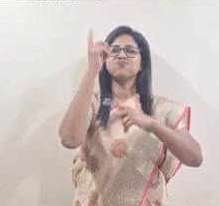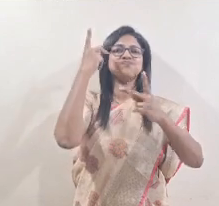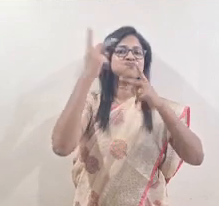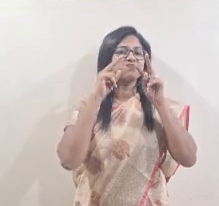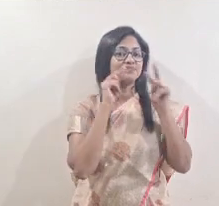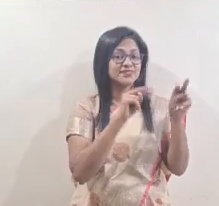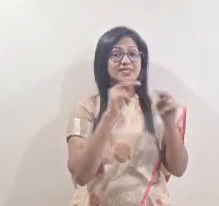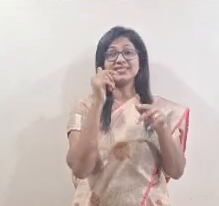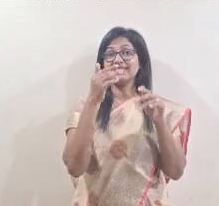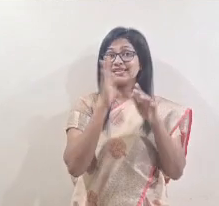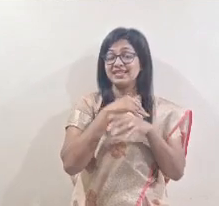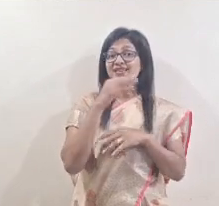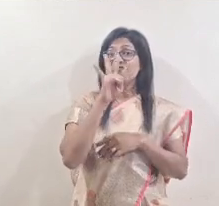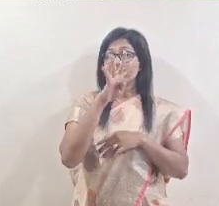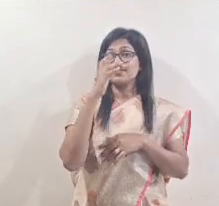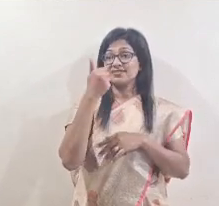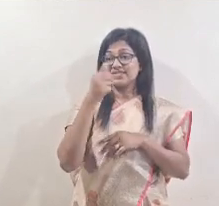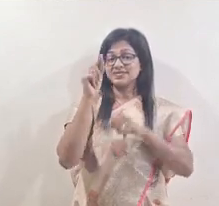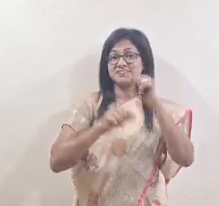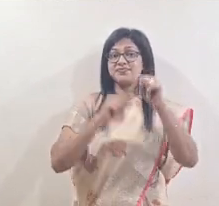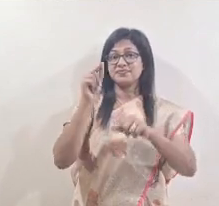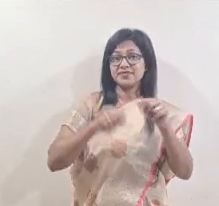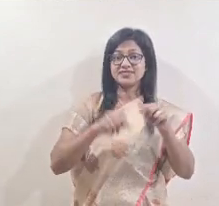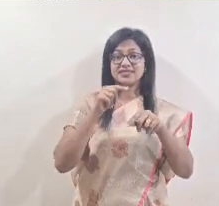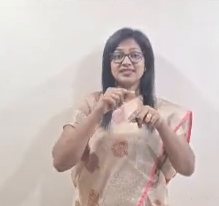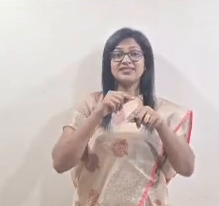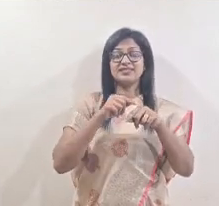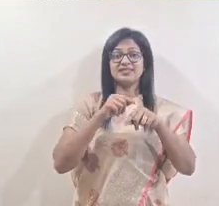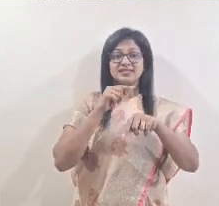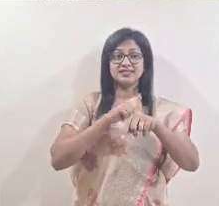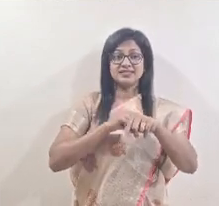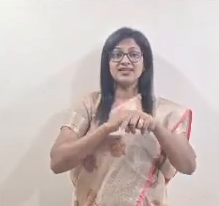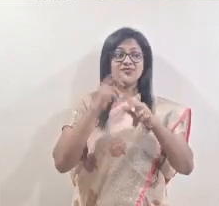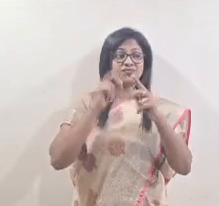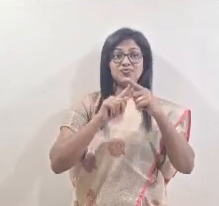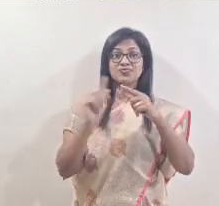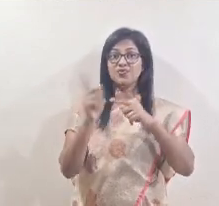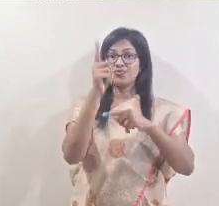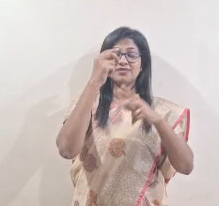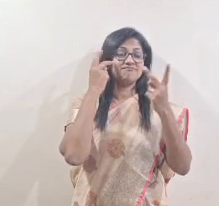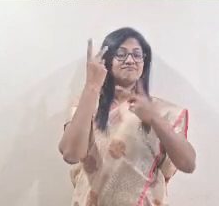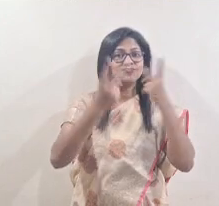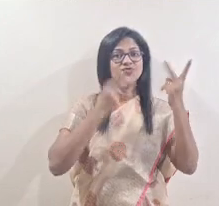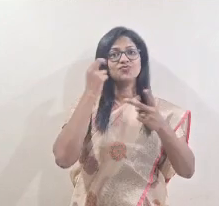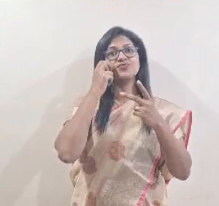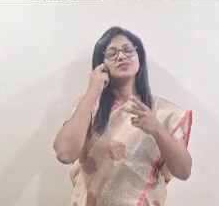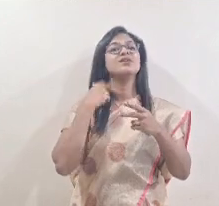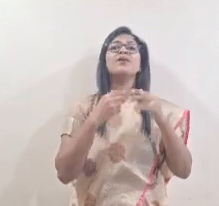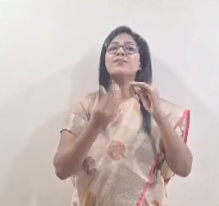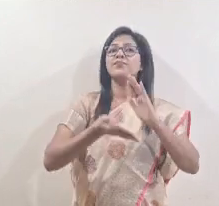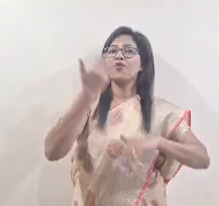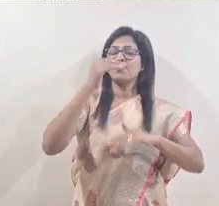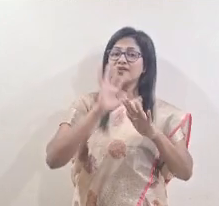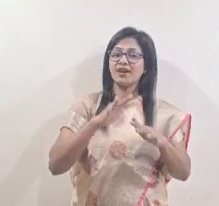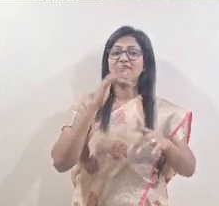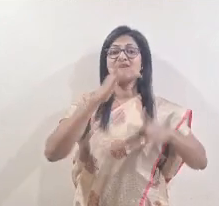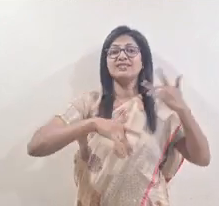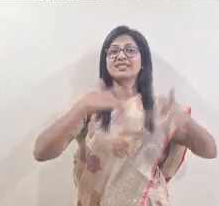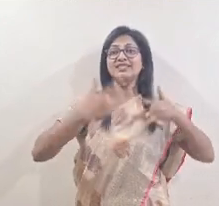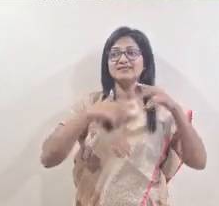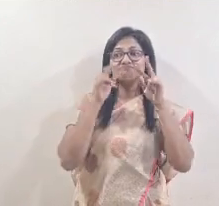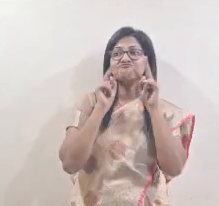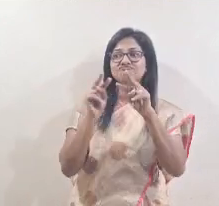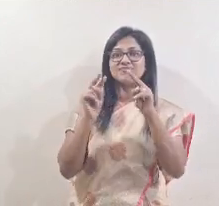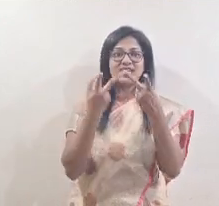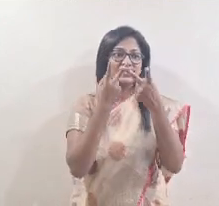I had shown, 46% of the people that are using during peak tourist season are tourists. And these people are very interested to